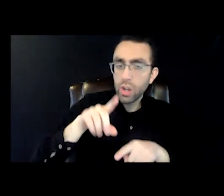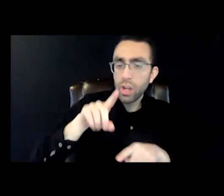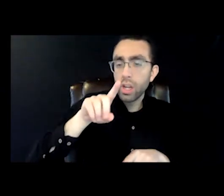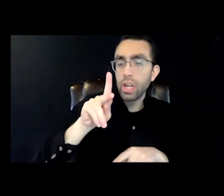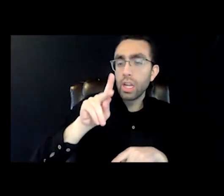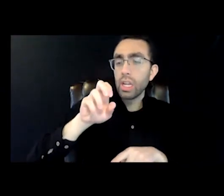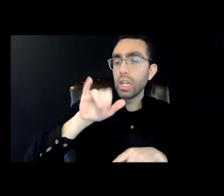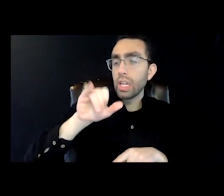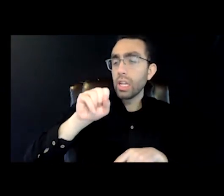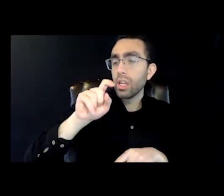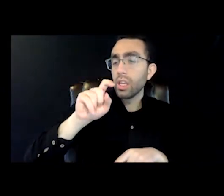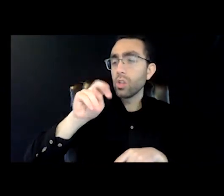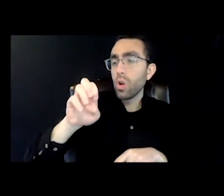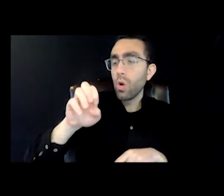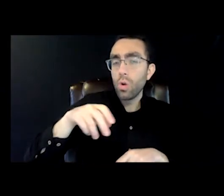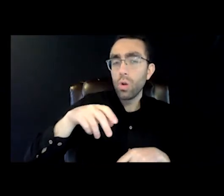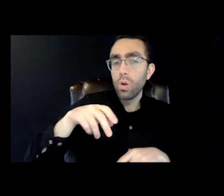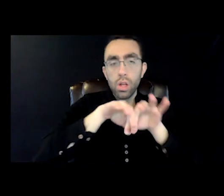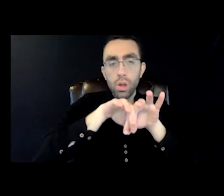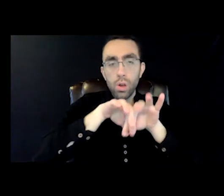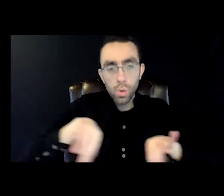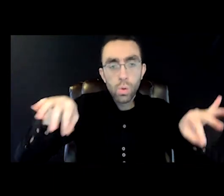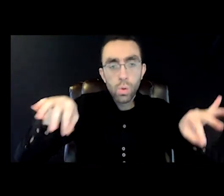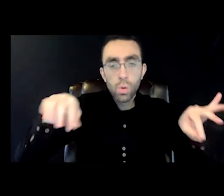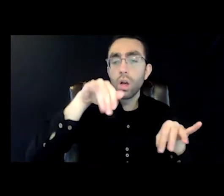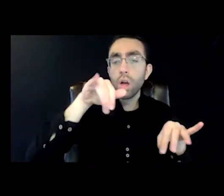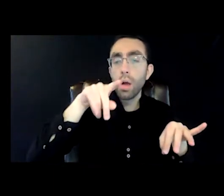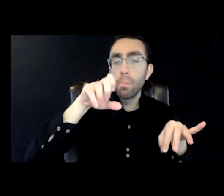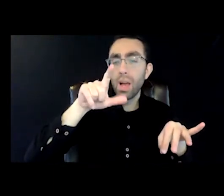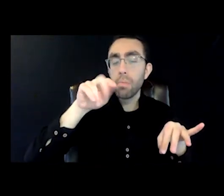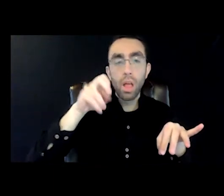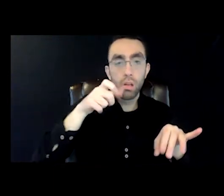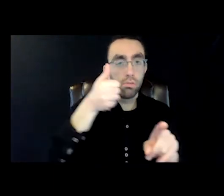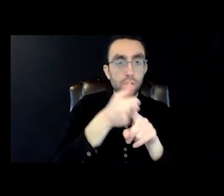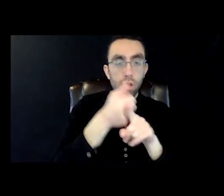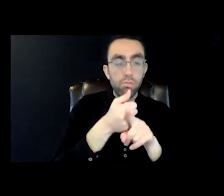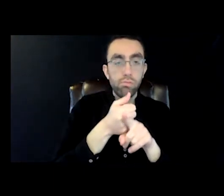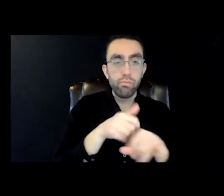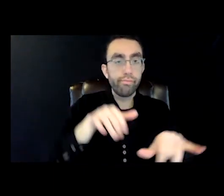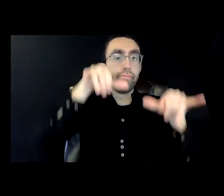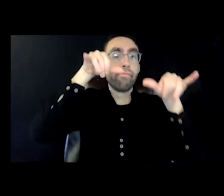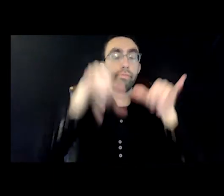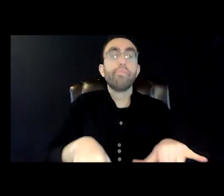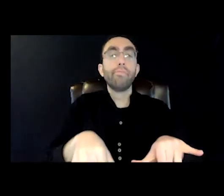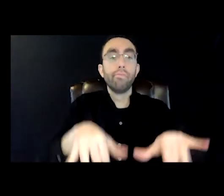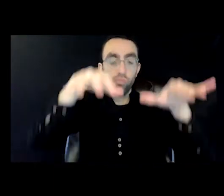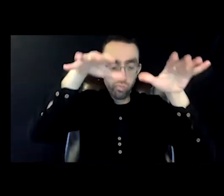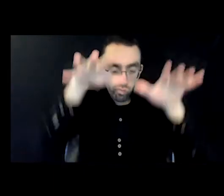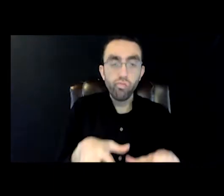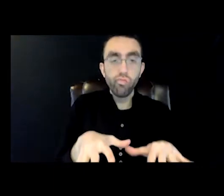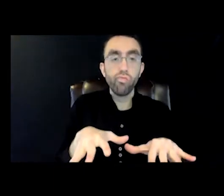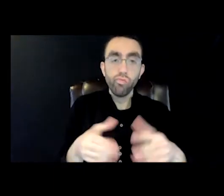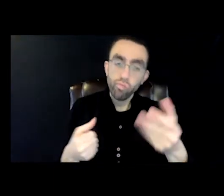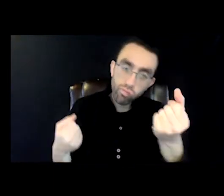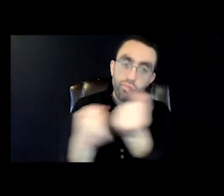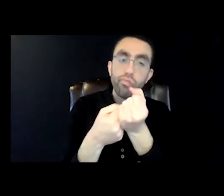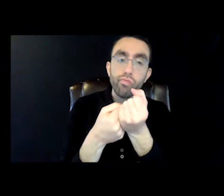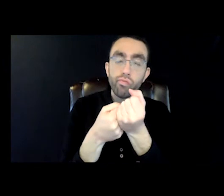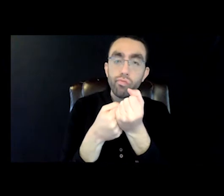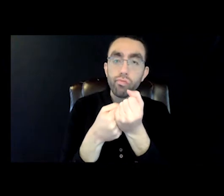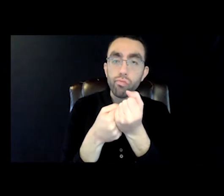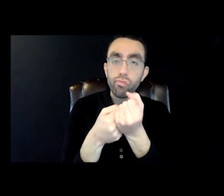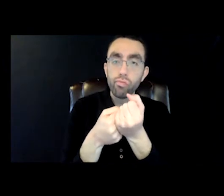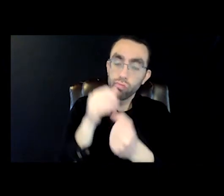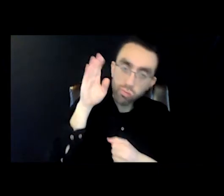in October. We were there, we're filming a video piece on them. And they